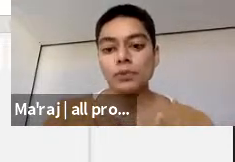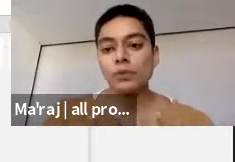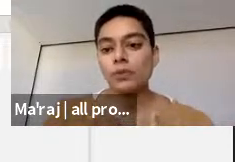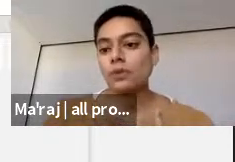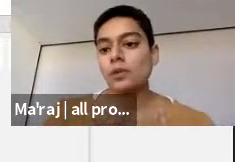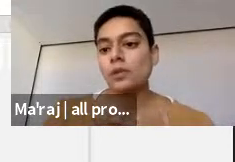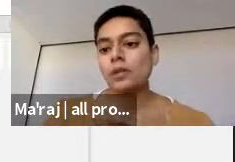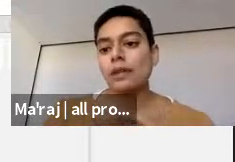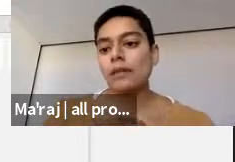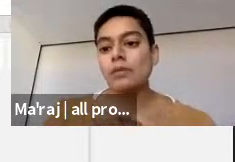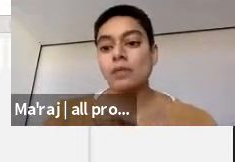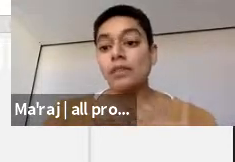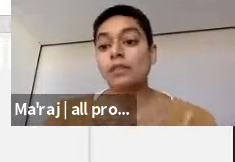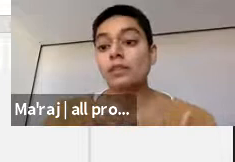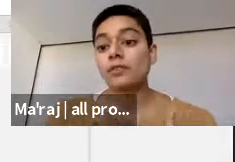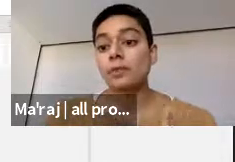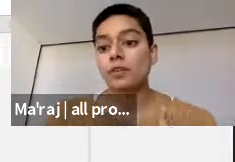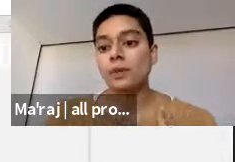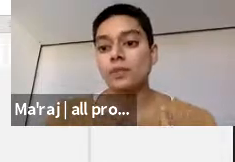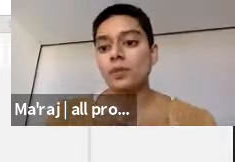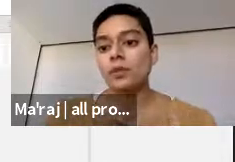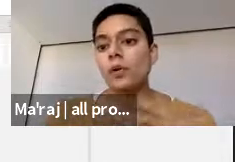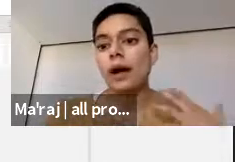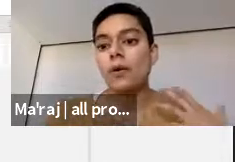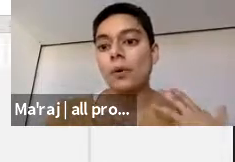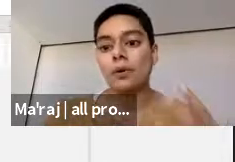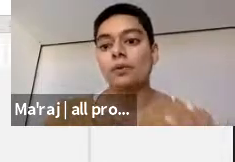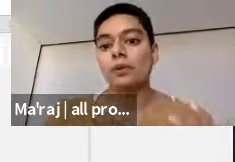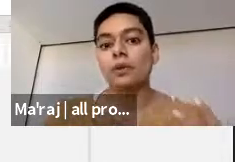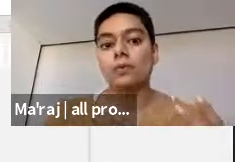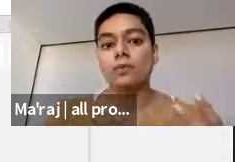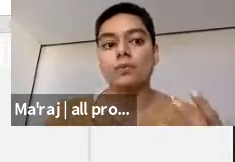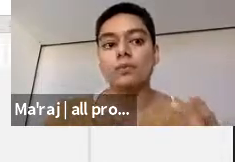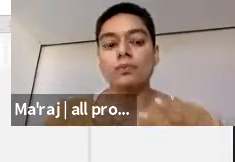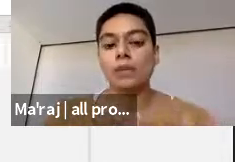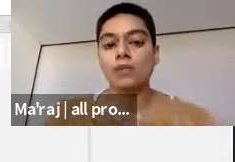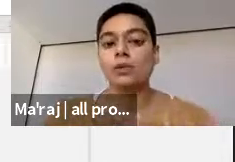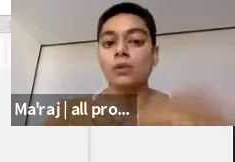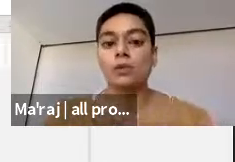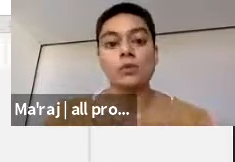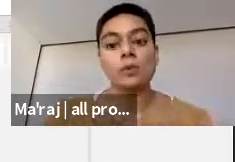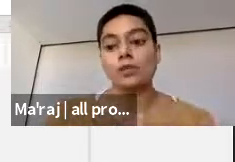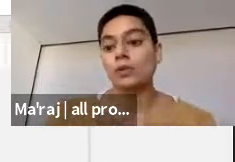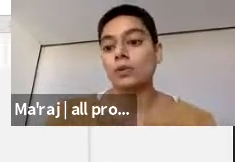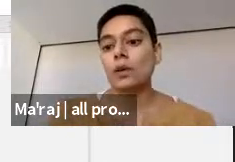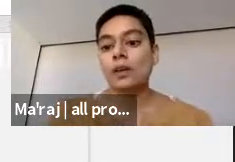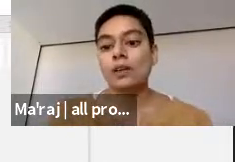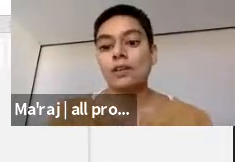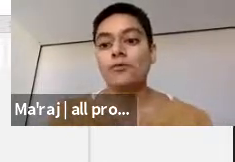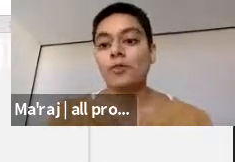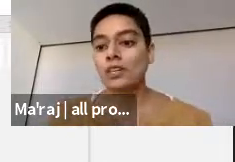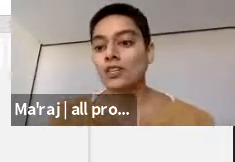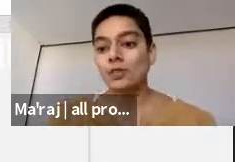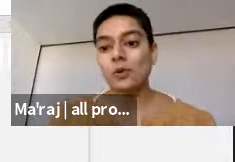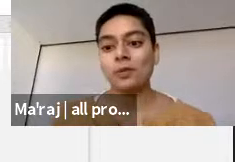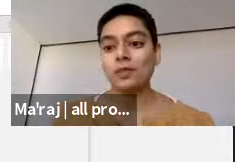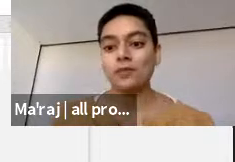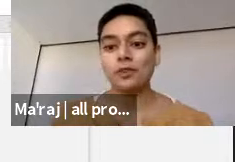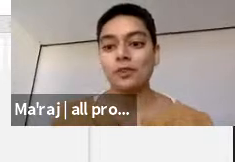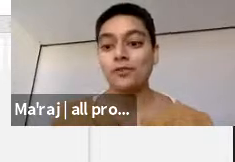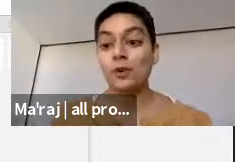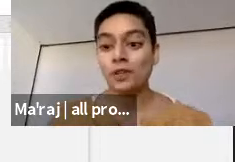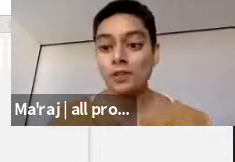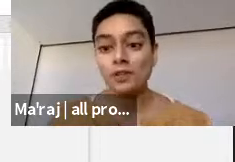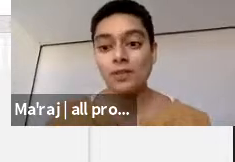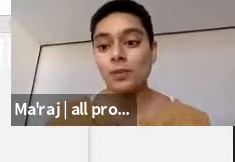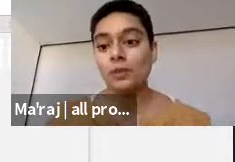engage with producers to get this information? Because we know how important, based on who you speak to, the information is going to be